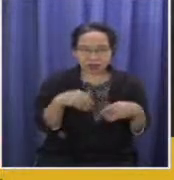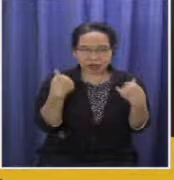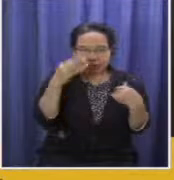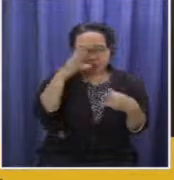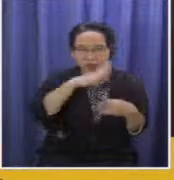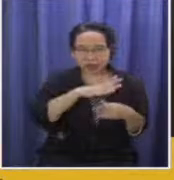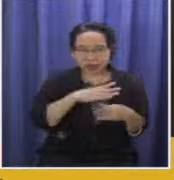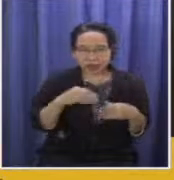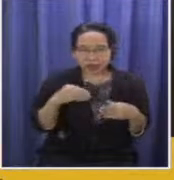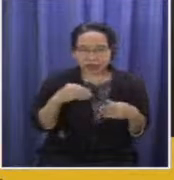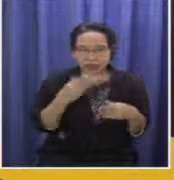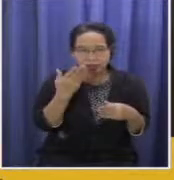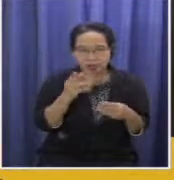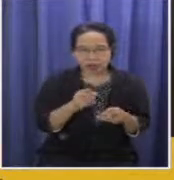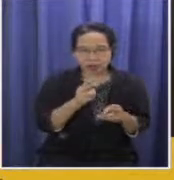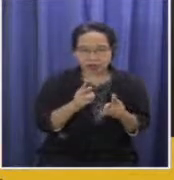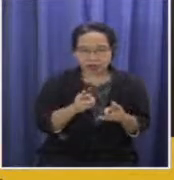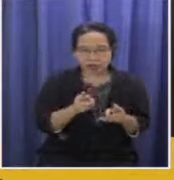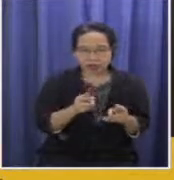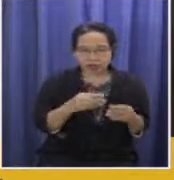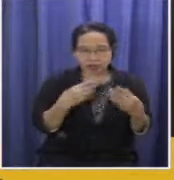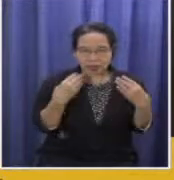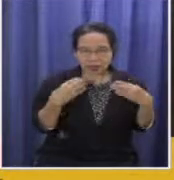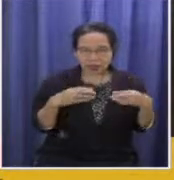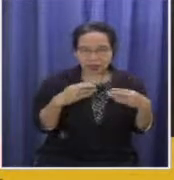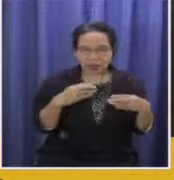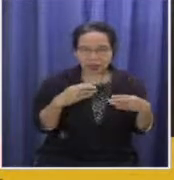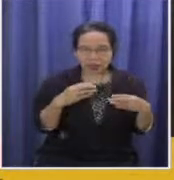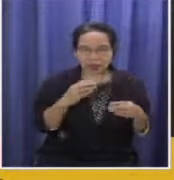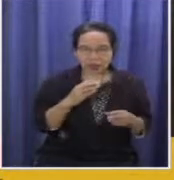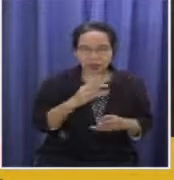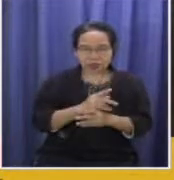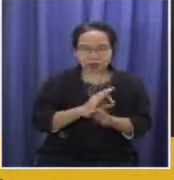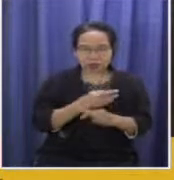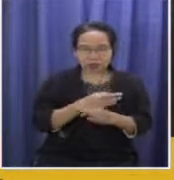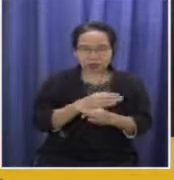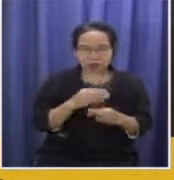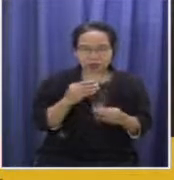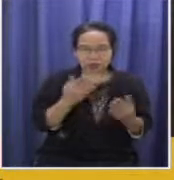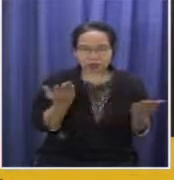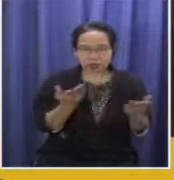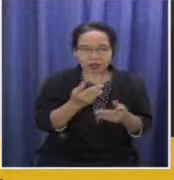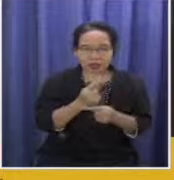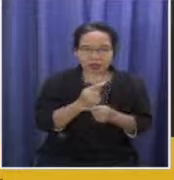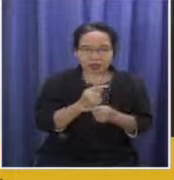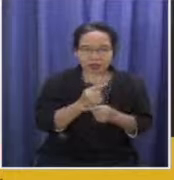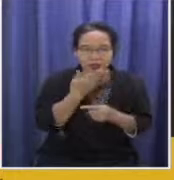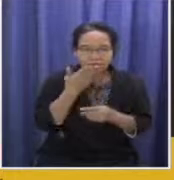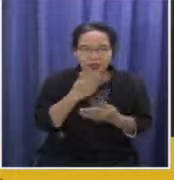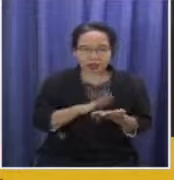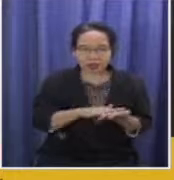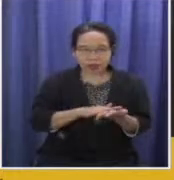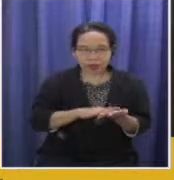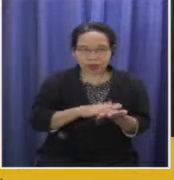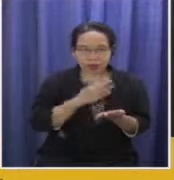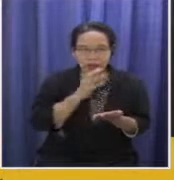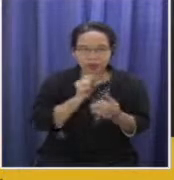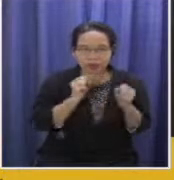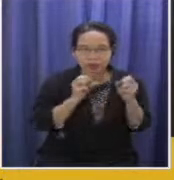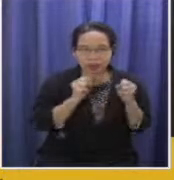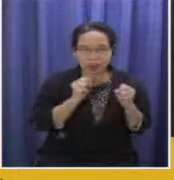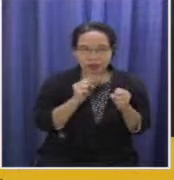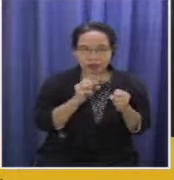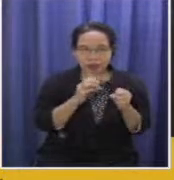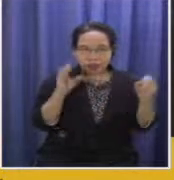young man, and he hasted to dress it. And he took butter and milk, and the